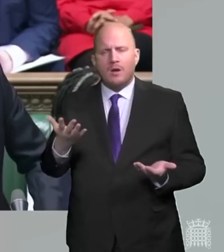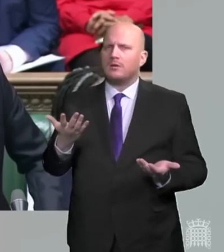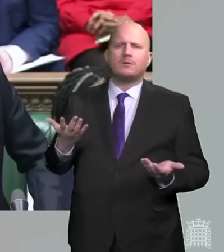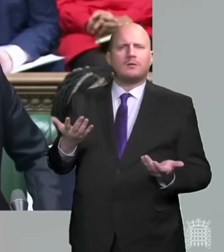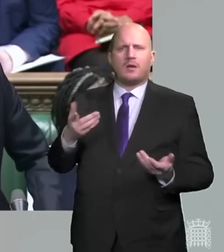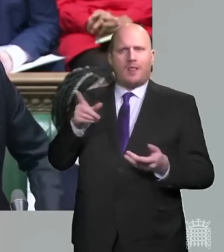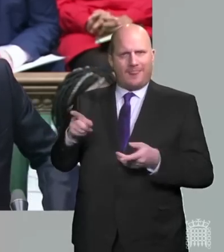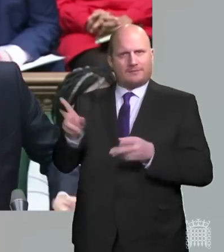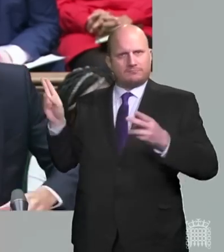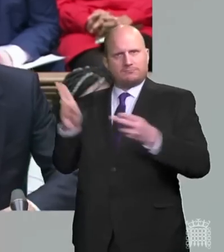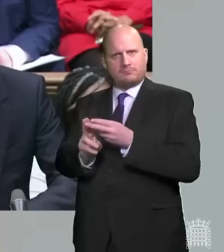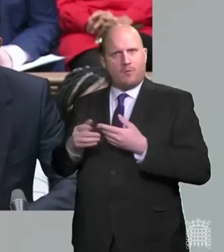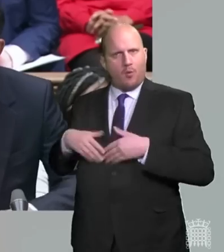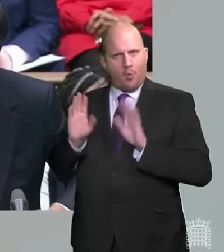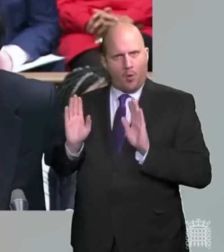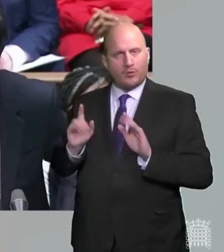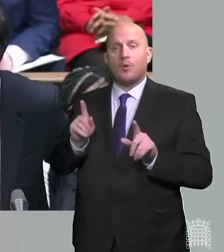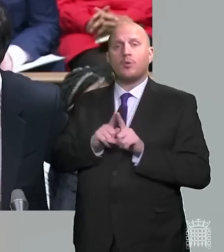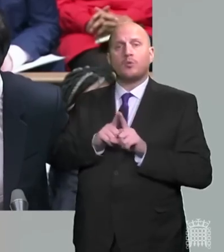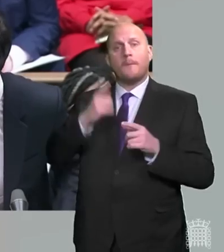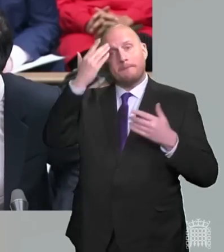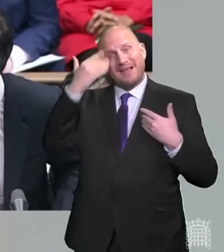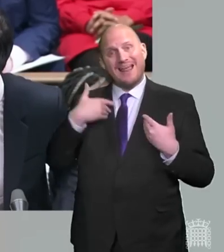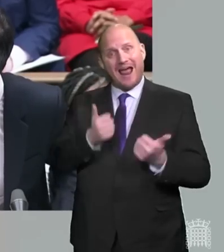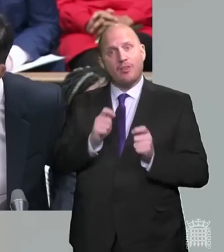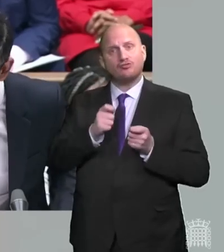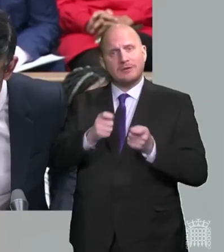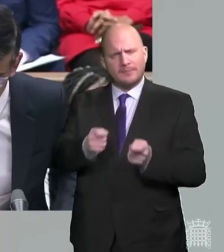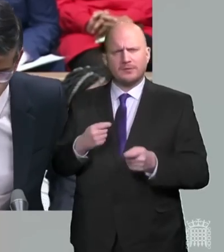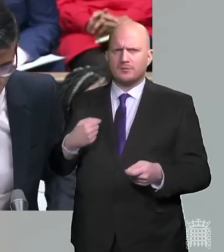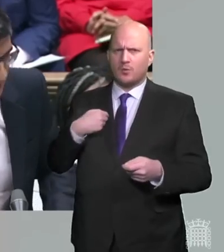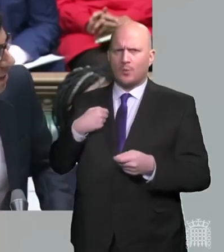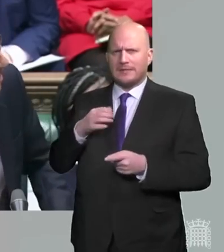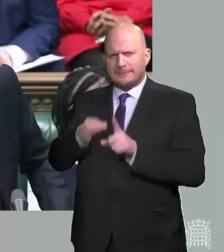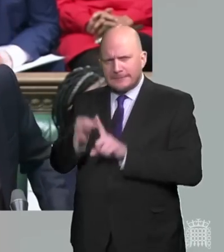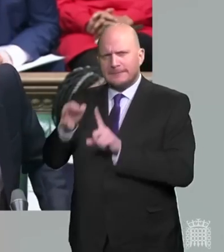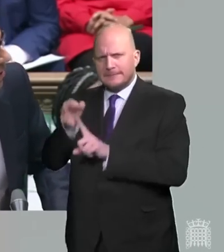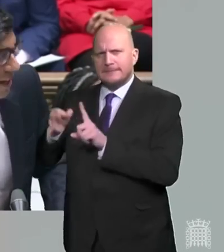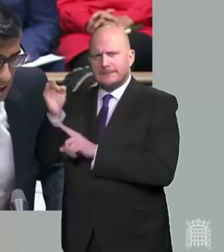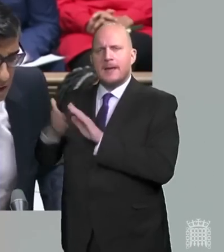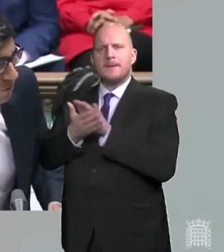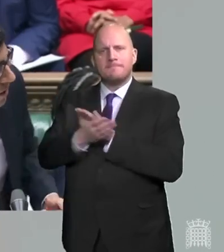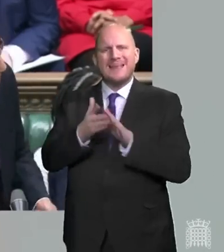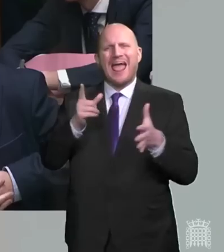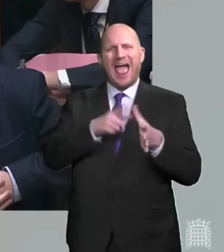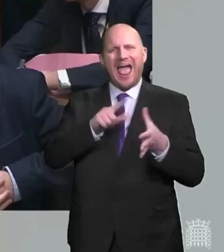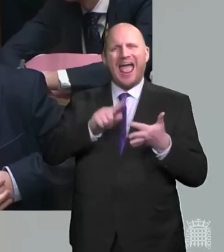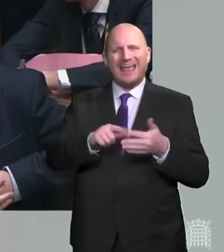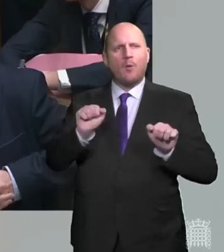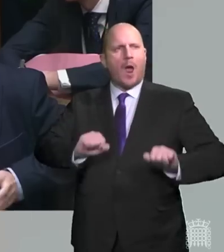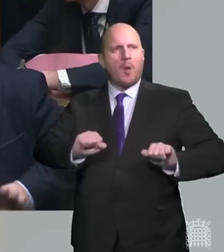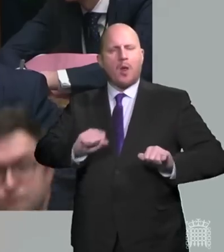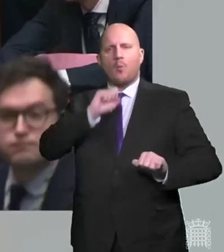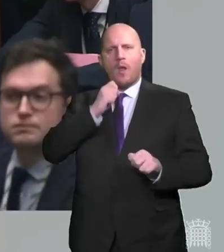why our investment this week into mental health treatment will ensure that we can ease the pressure further in A&E, and I continue to delivering that across the country.